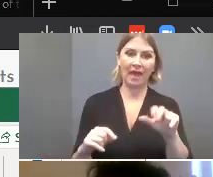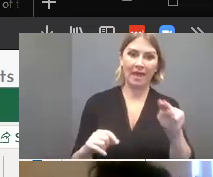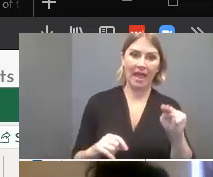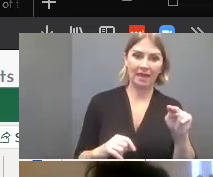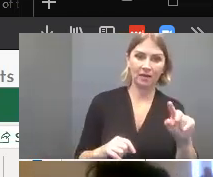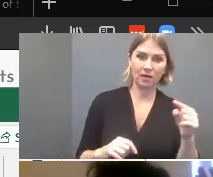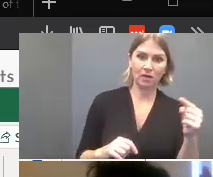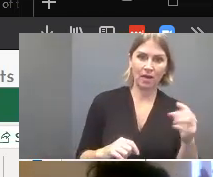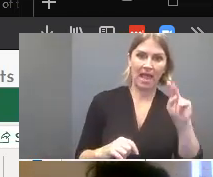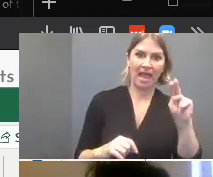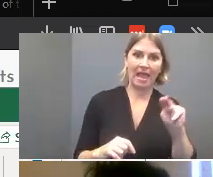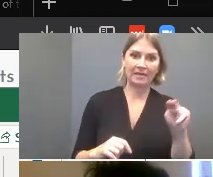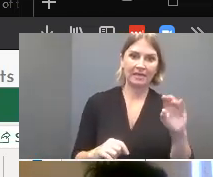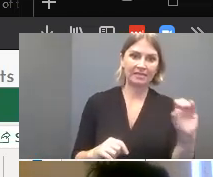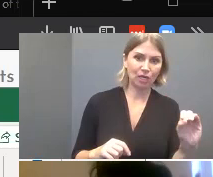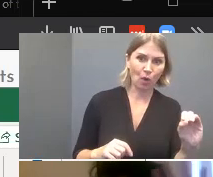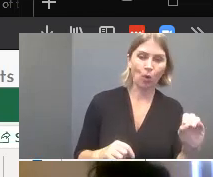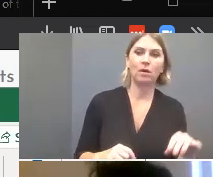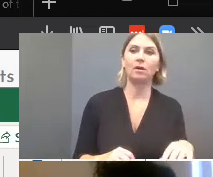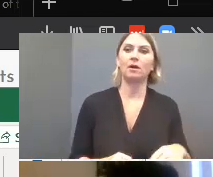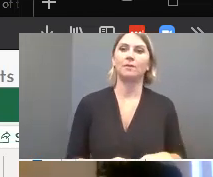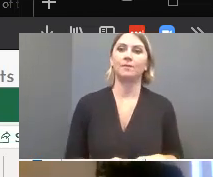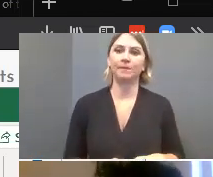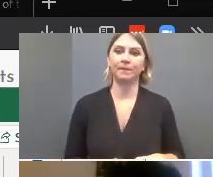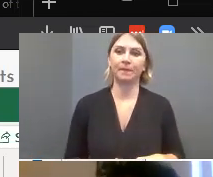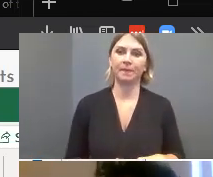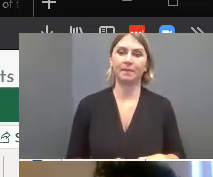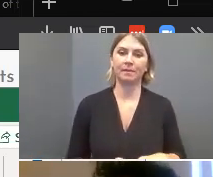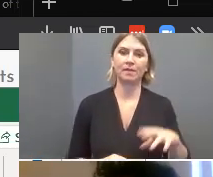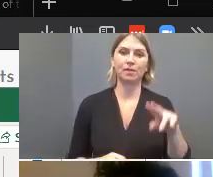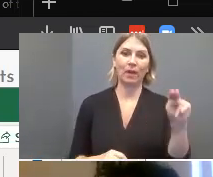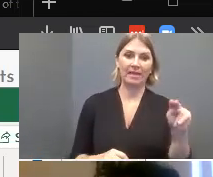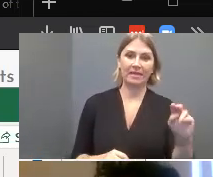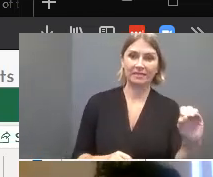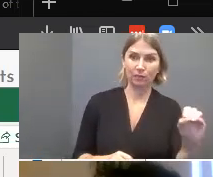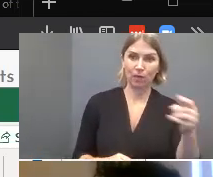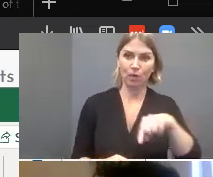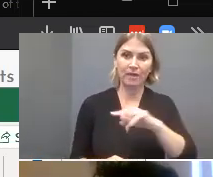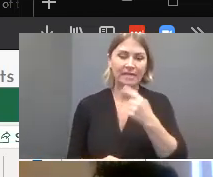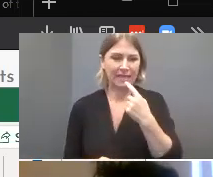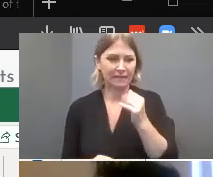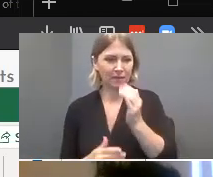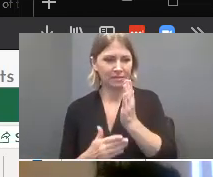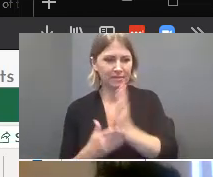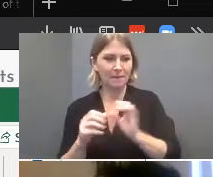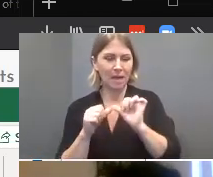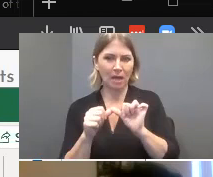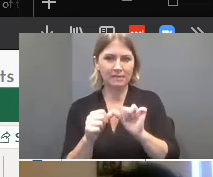about N0 in your consideration. Apart from N0, we say that there is some constant